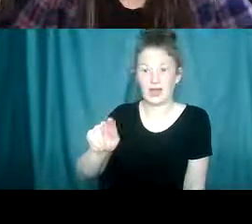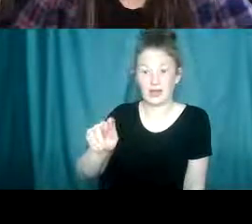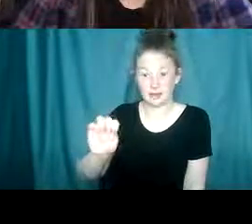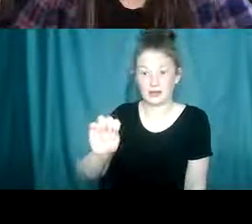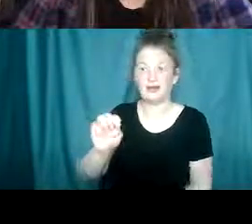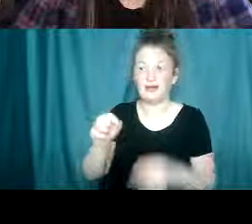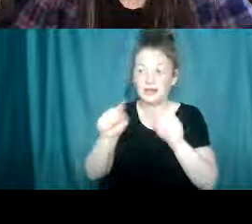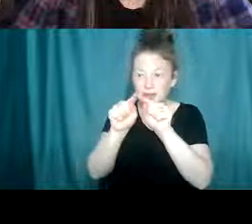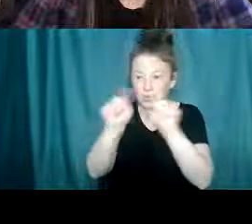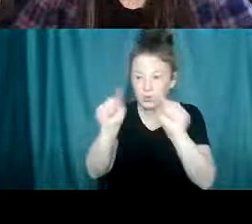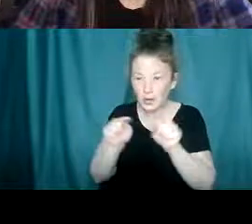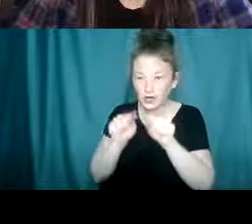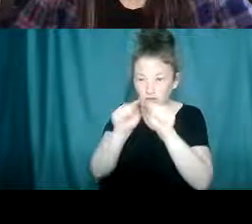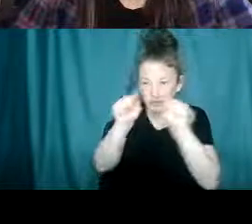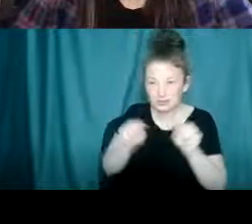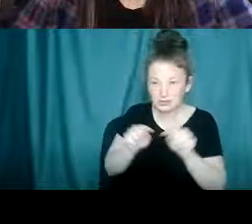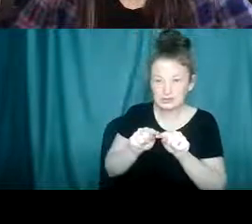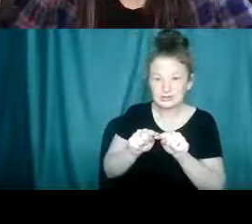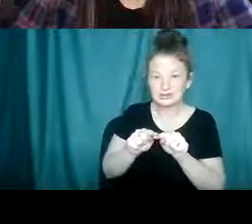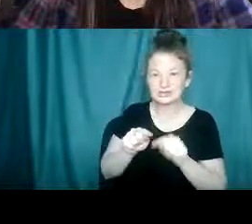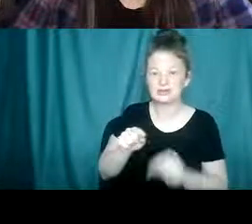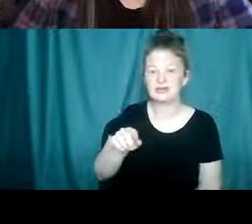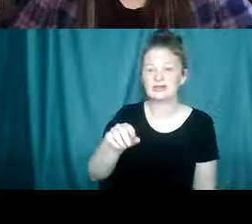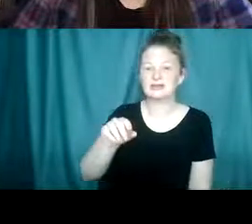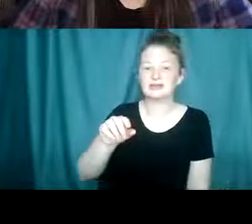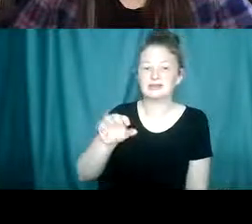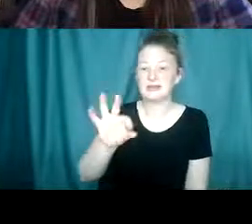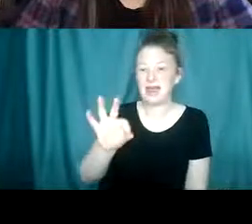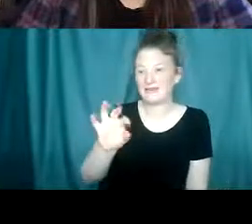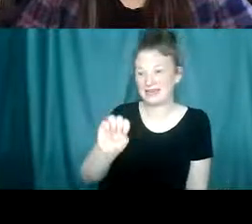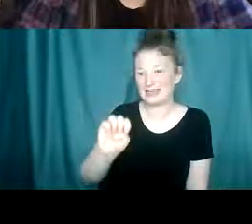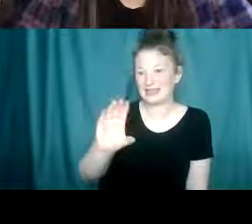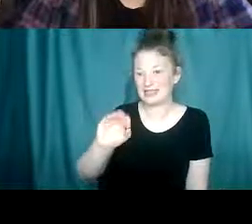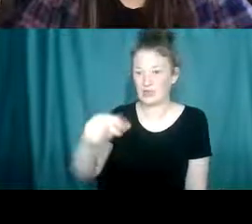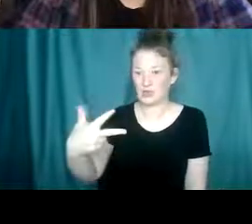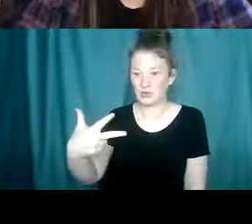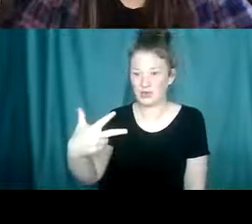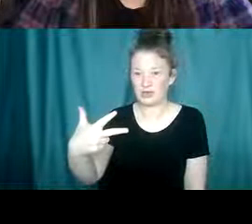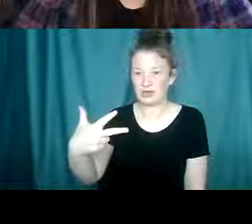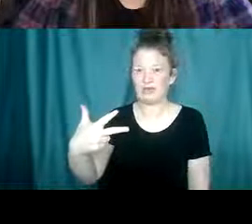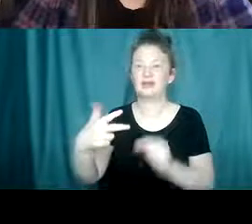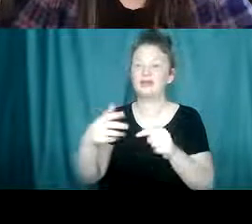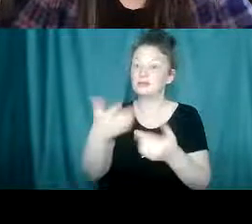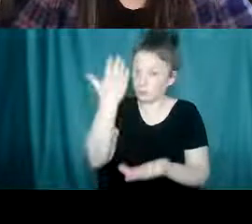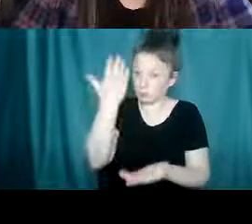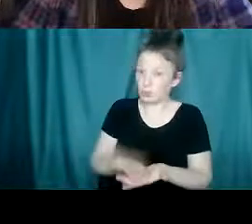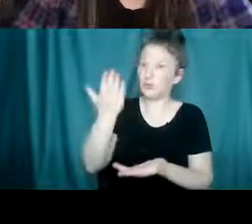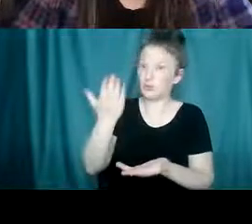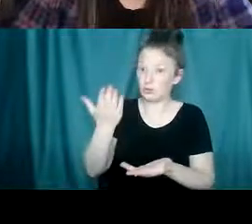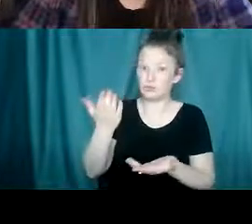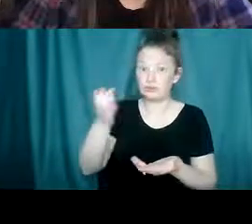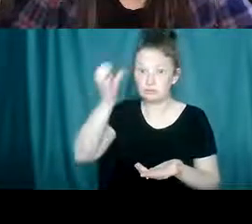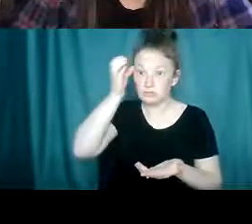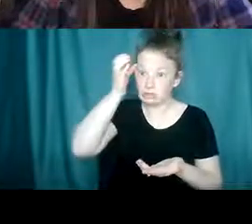squares are FeCO3, which we also call siderite. So this proves that this concept